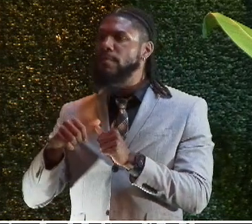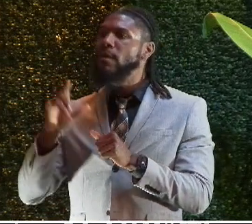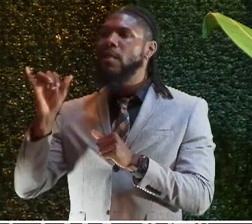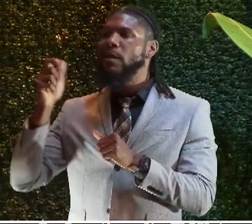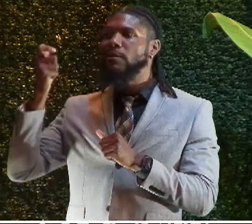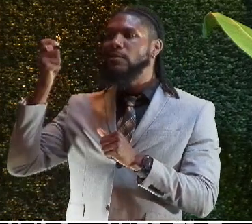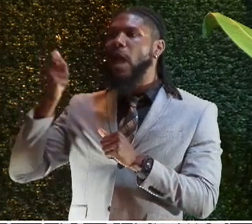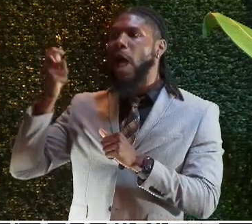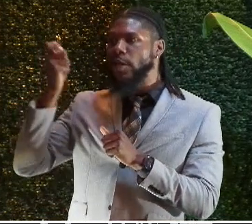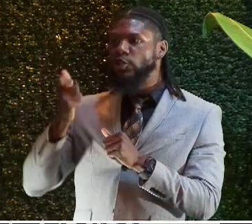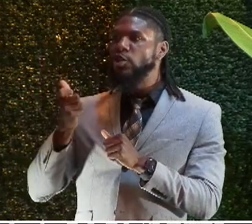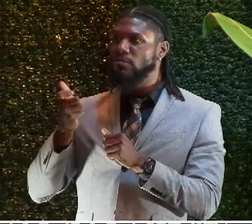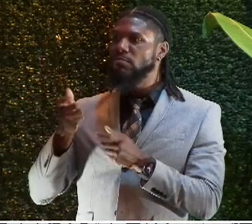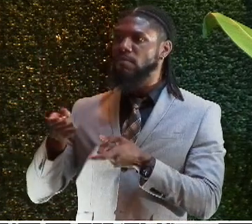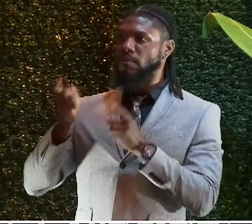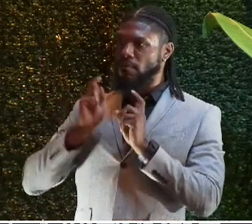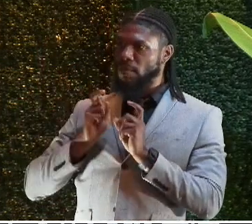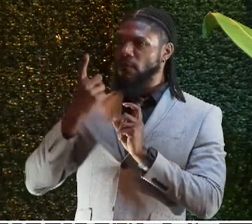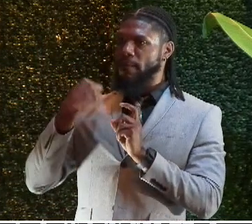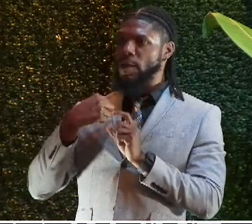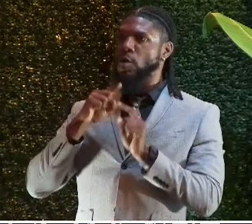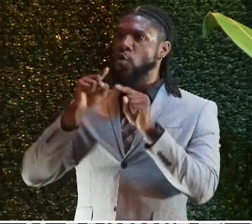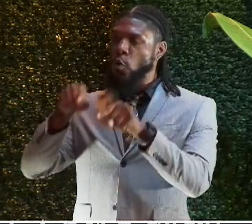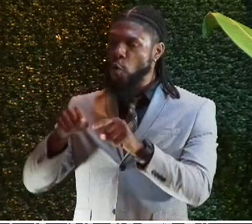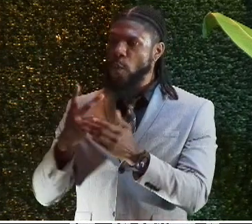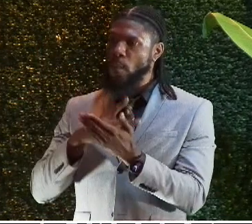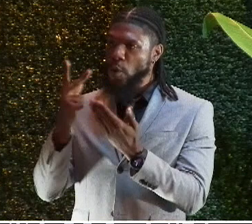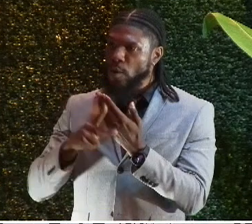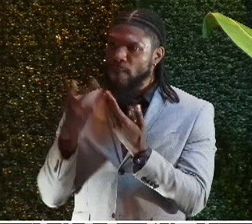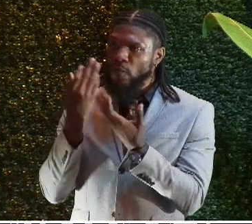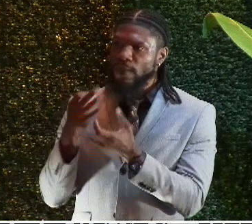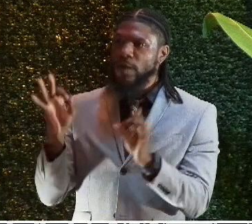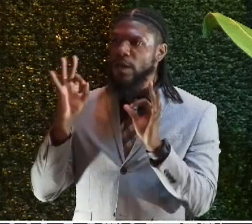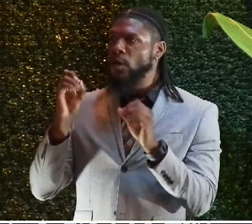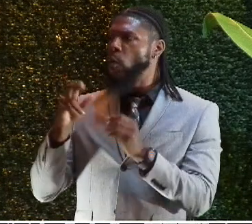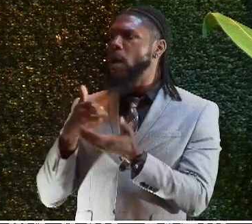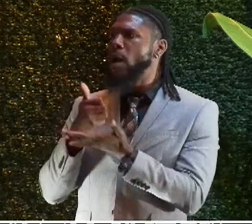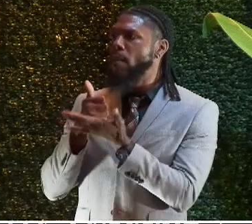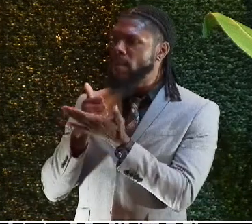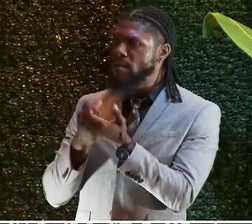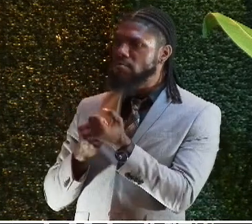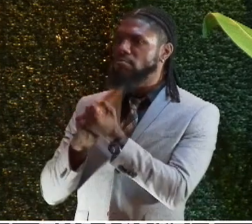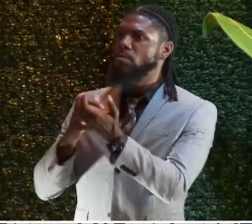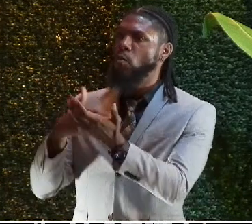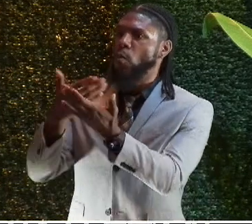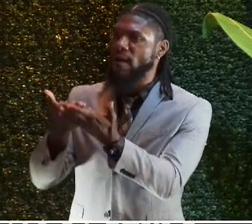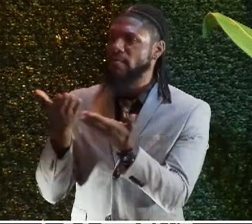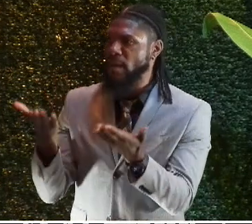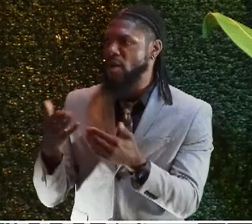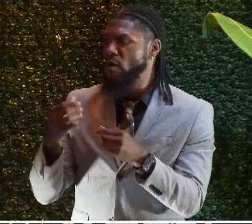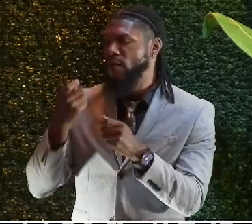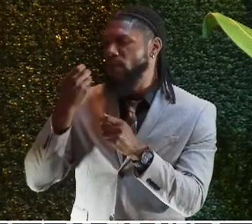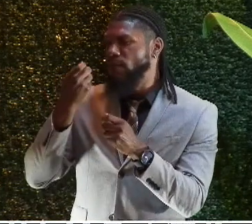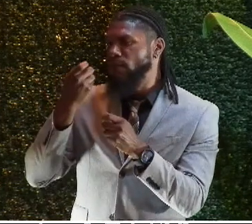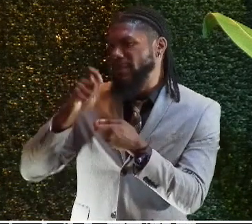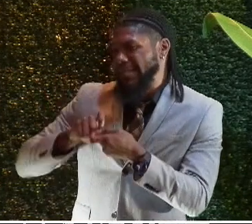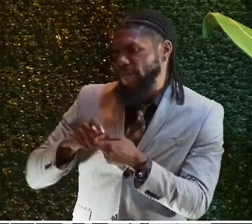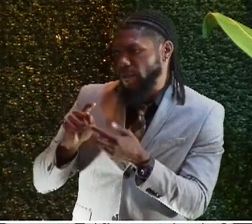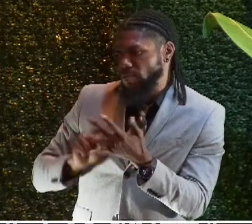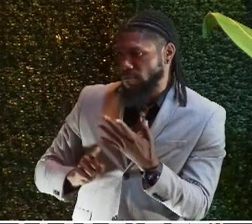scholarships for me to like attend the programming for free or to get there to do certain things. So there was a